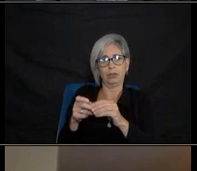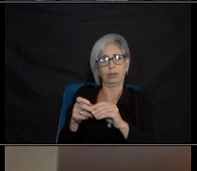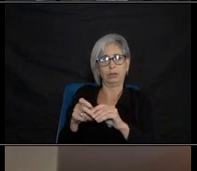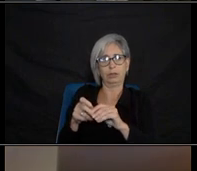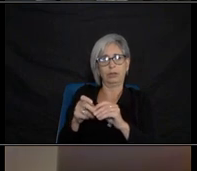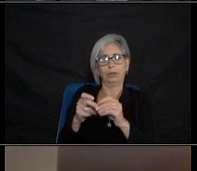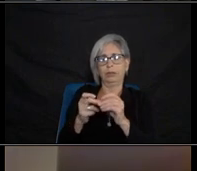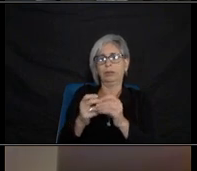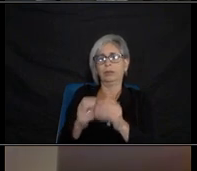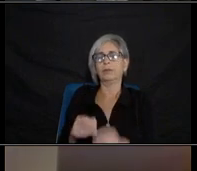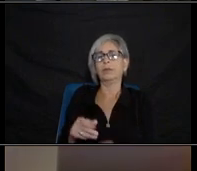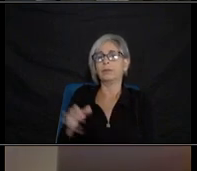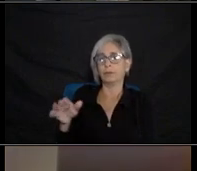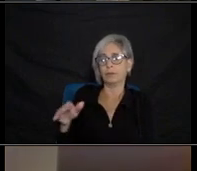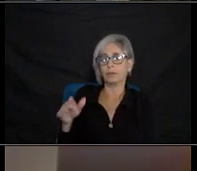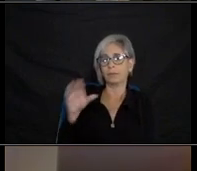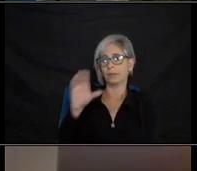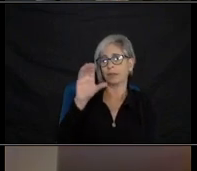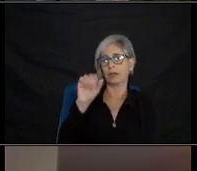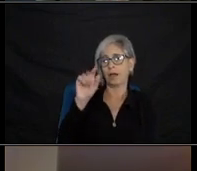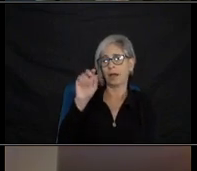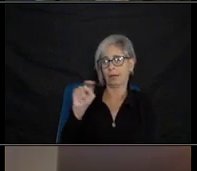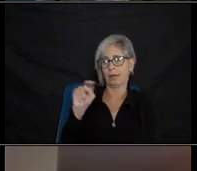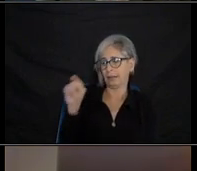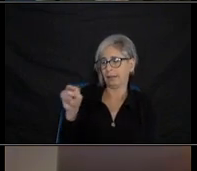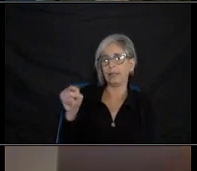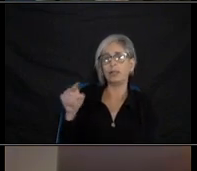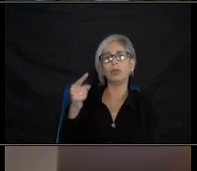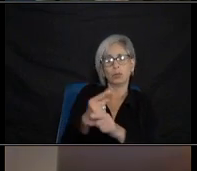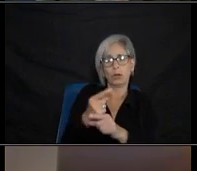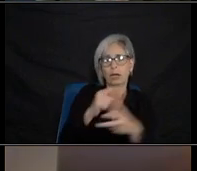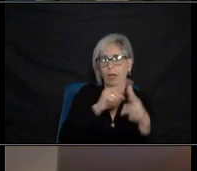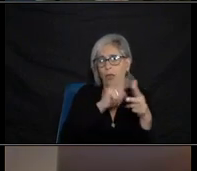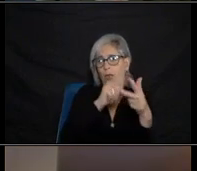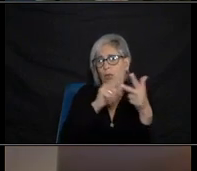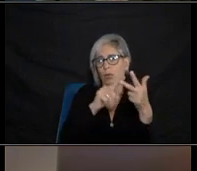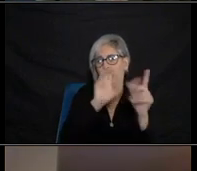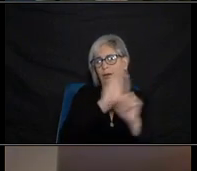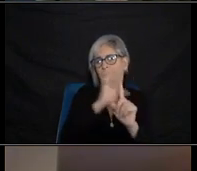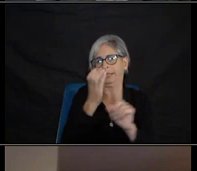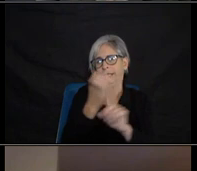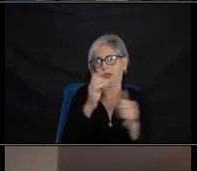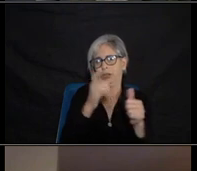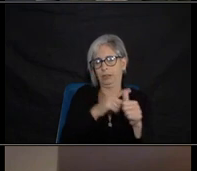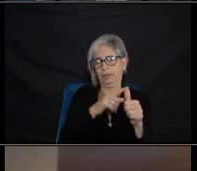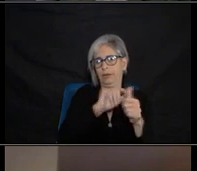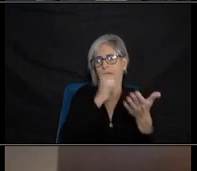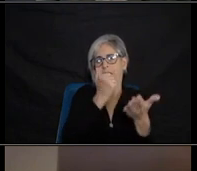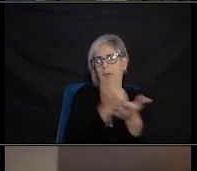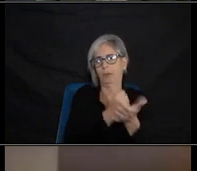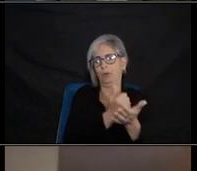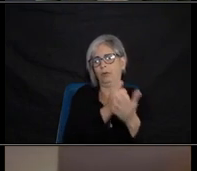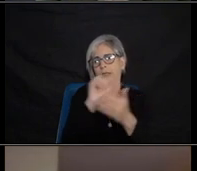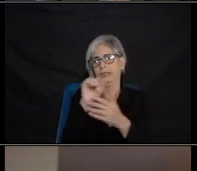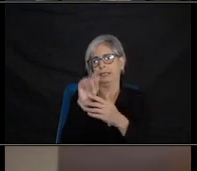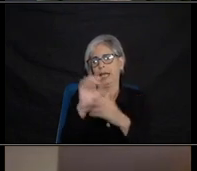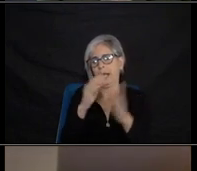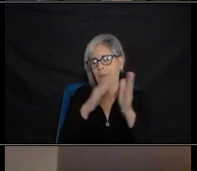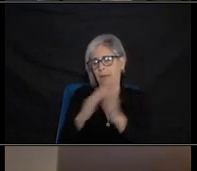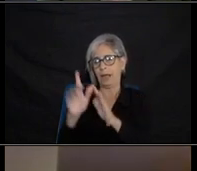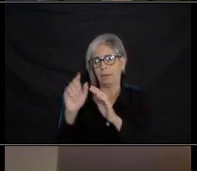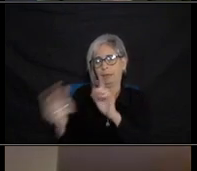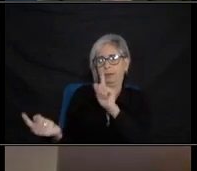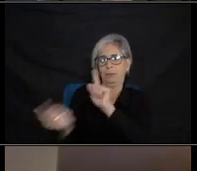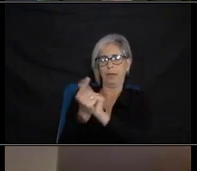Colin Groff, assistant city manager. Mayor, you are correct. There are three conditions on the approved site plan that must be met prior